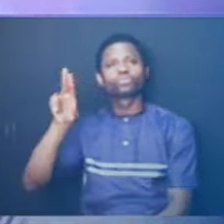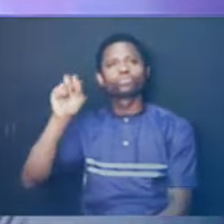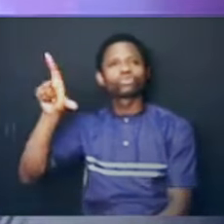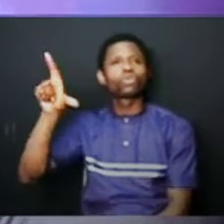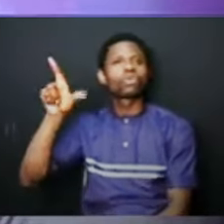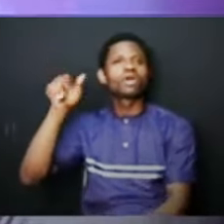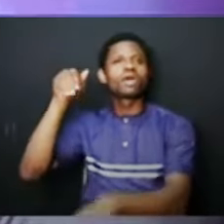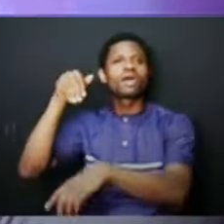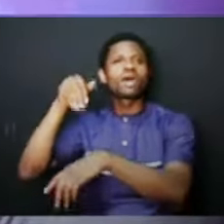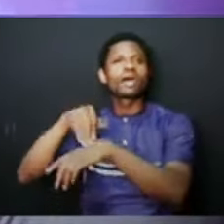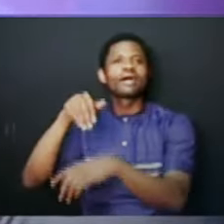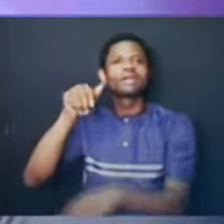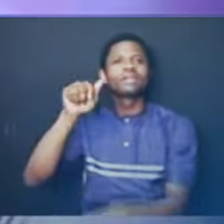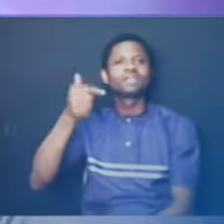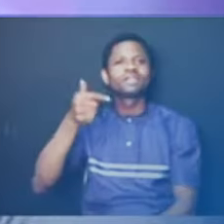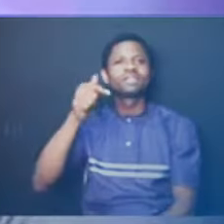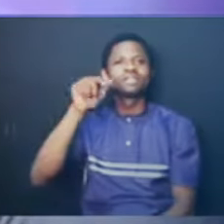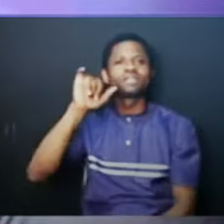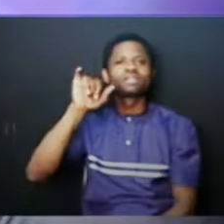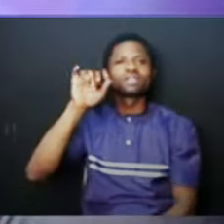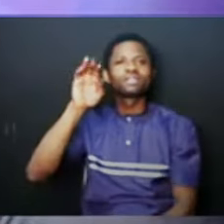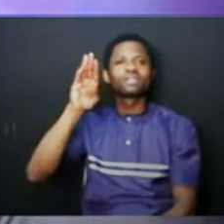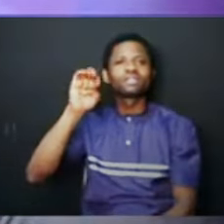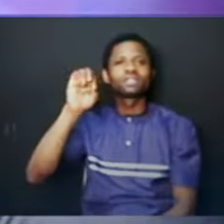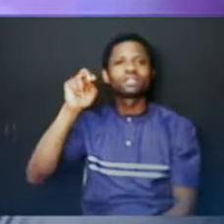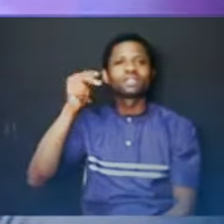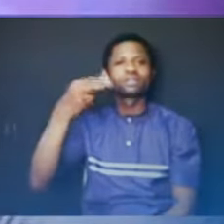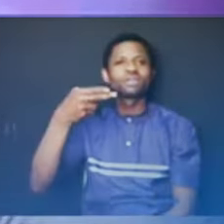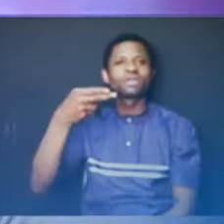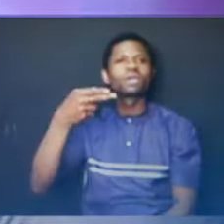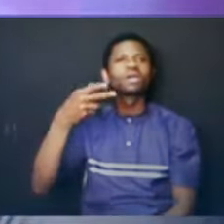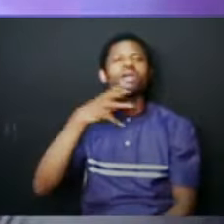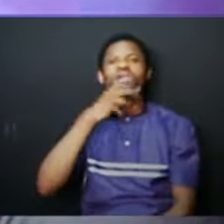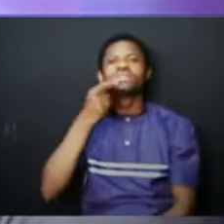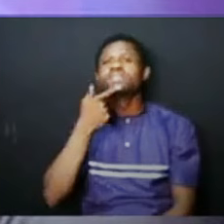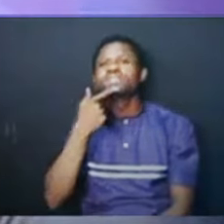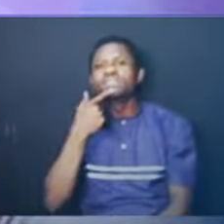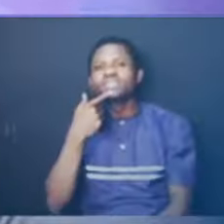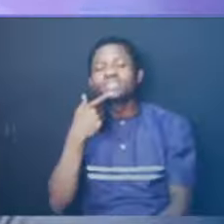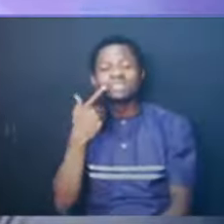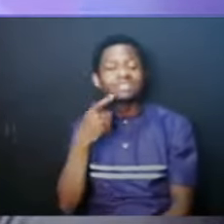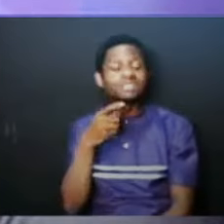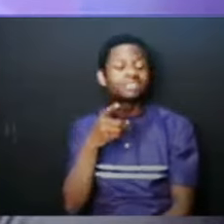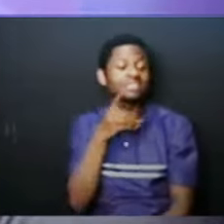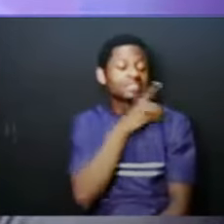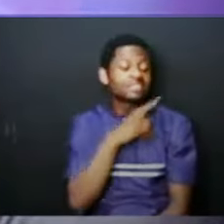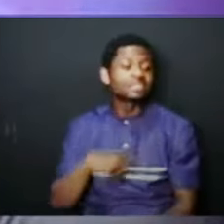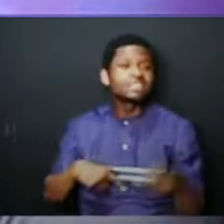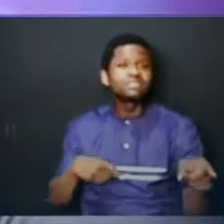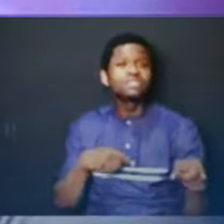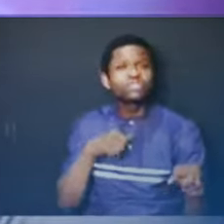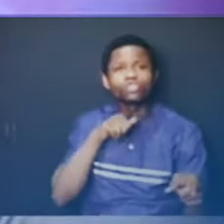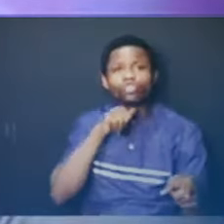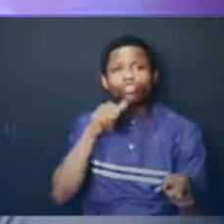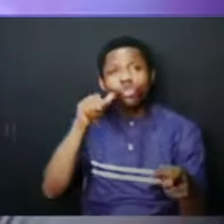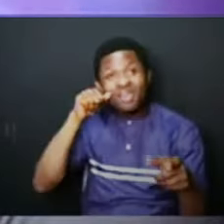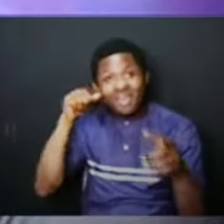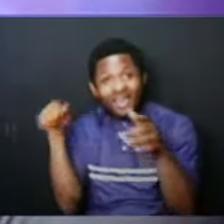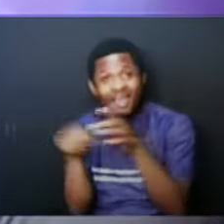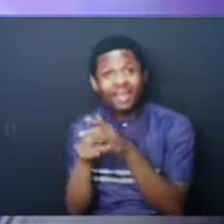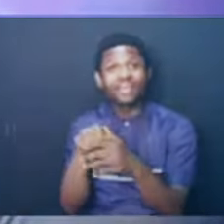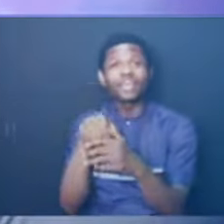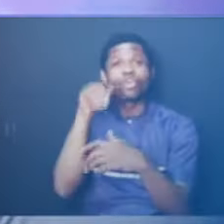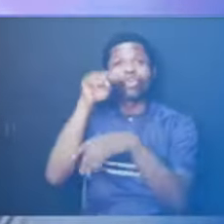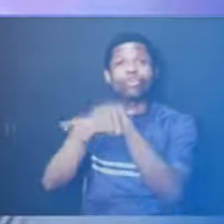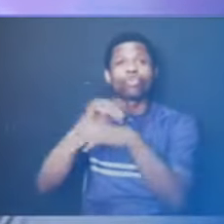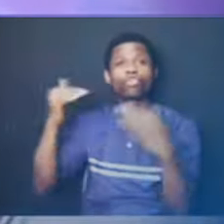hiding on the hill of Hakilah, which faces Jeshimon? So Saul